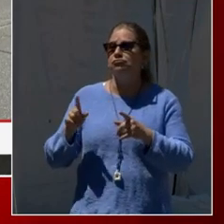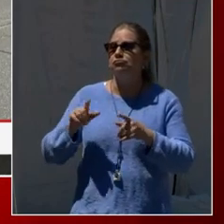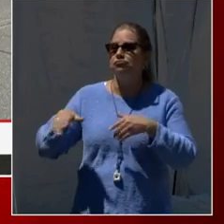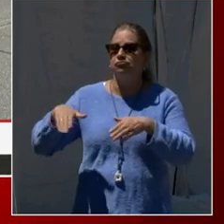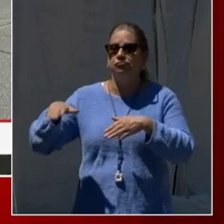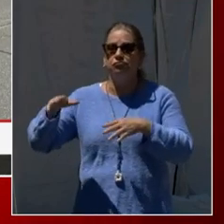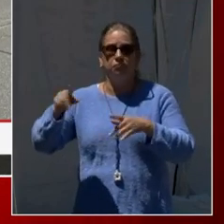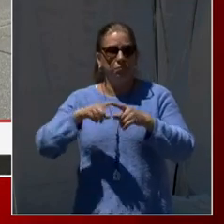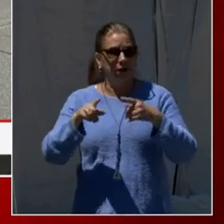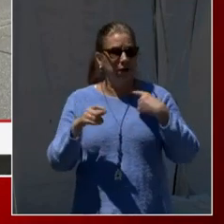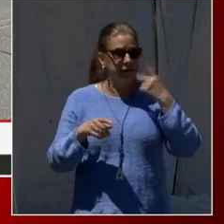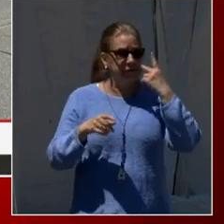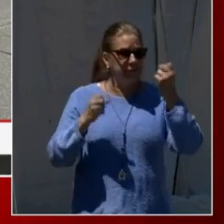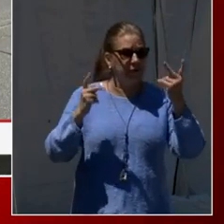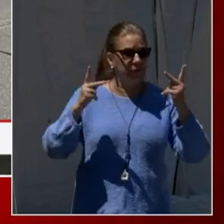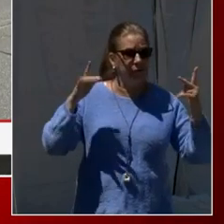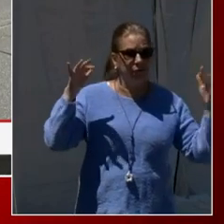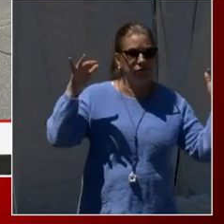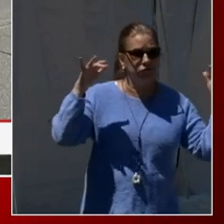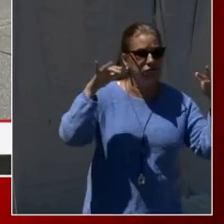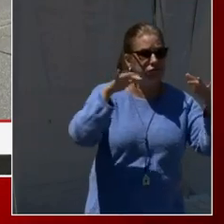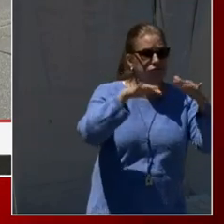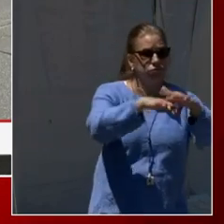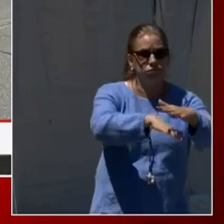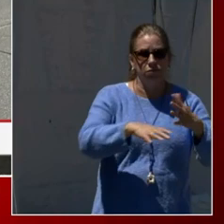as the mayor stated, there have been some